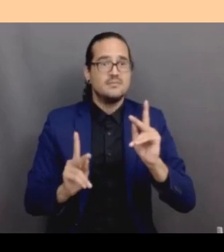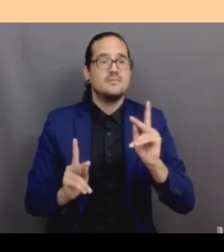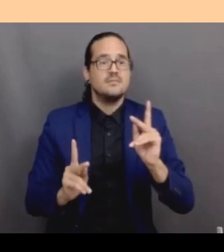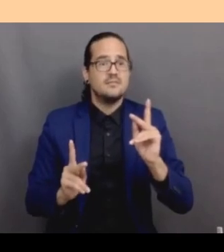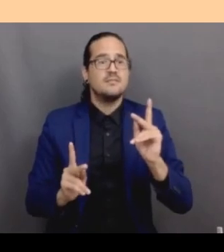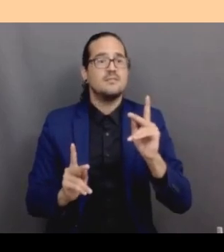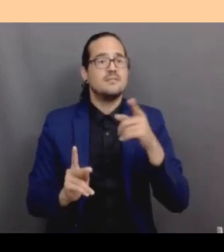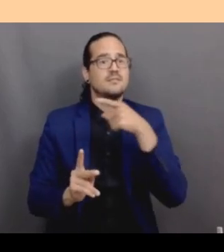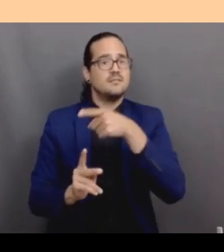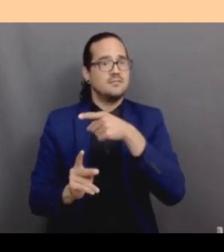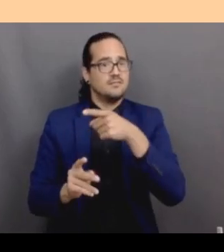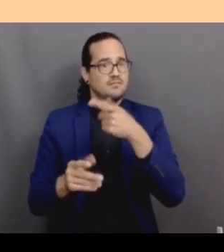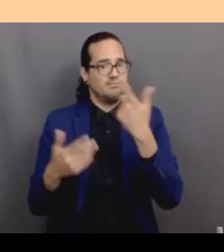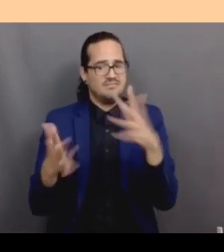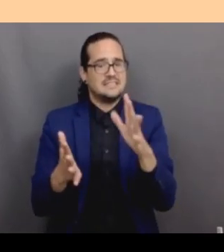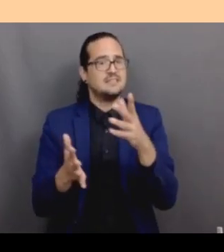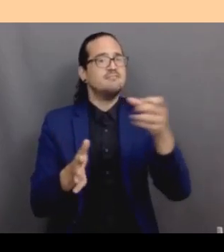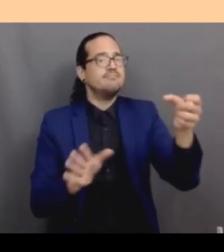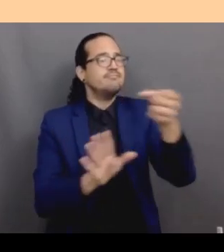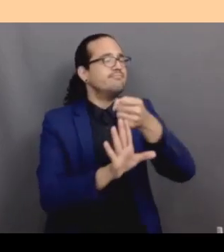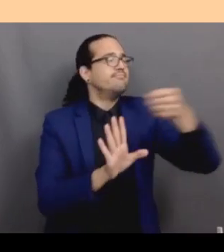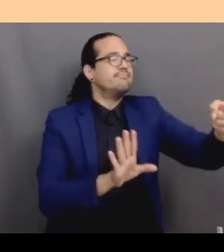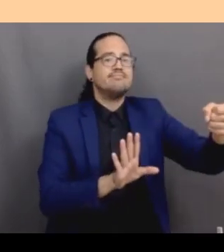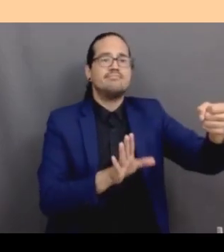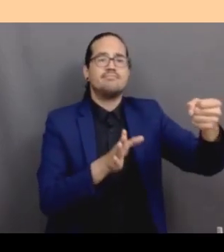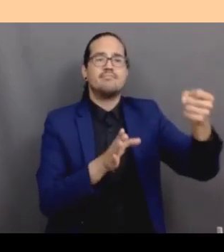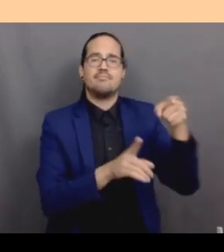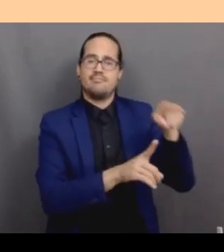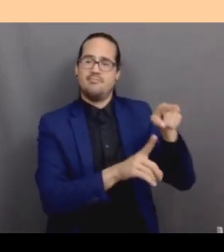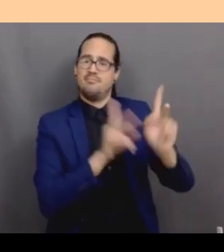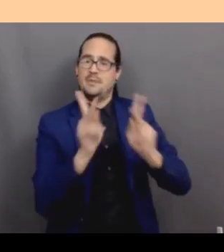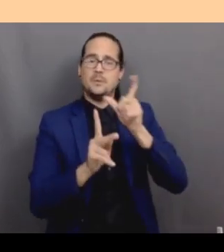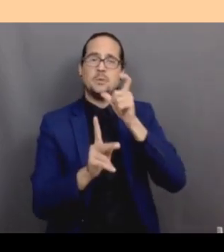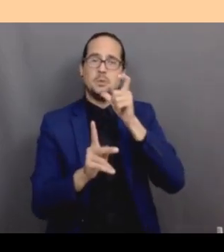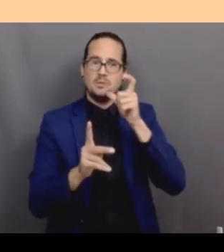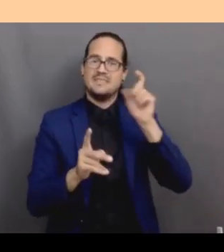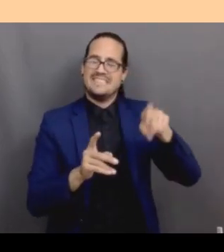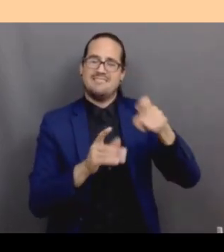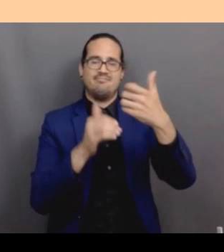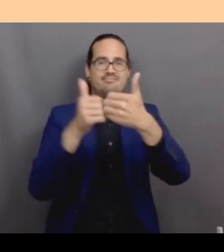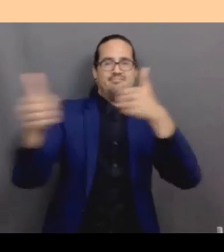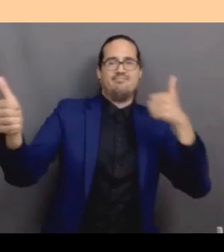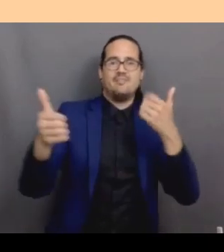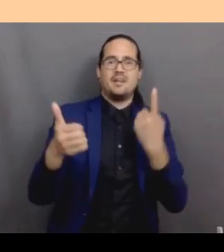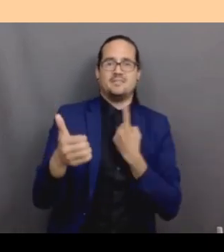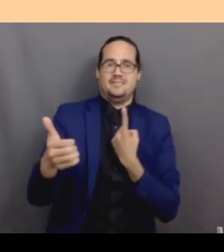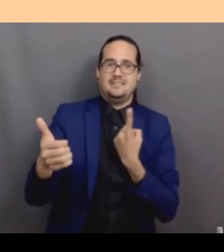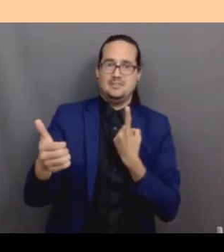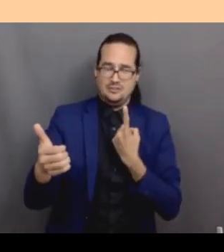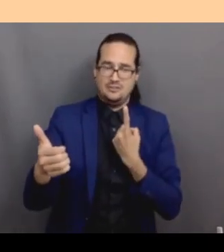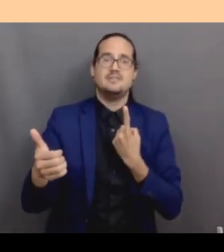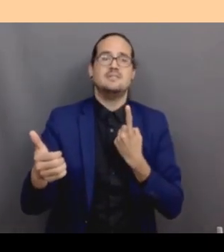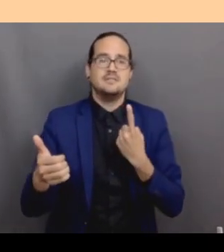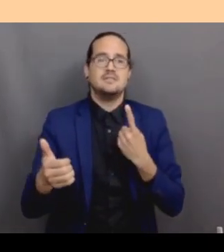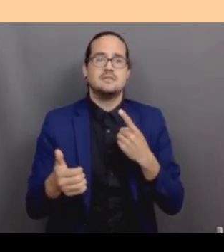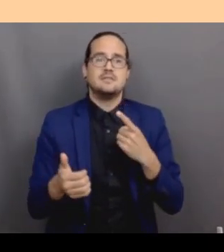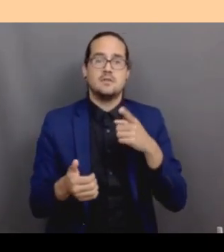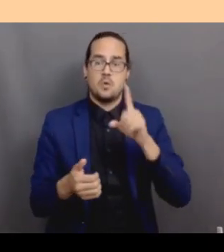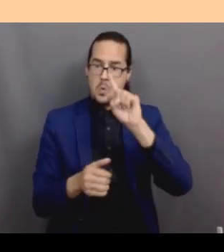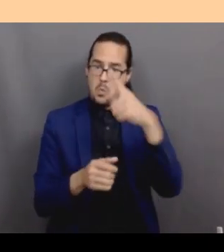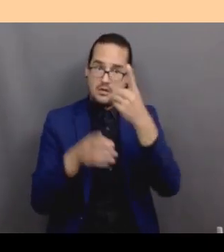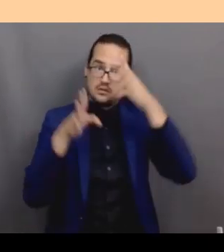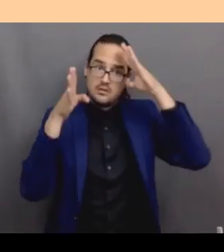What is the county providing? Is that the only vulnerable group that has access to that resource, or